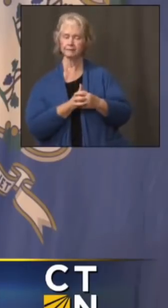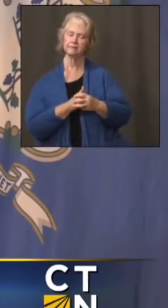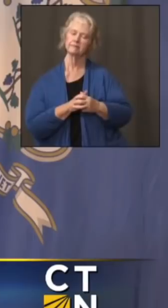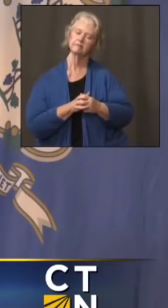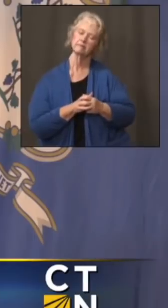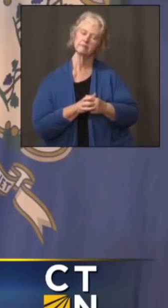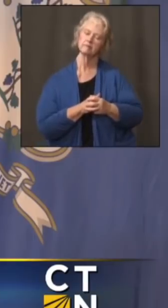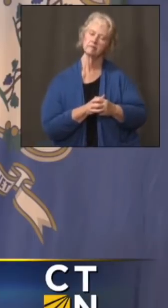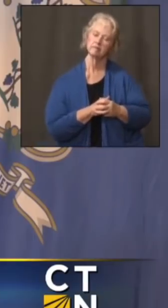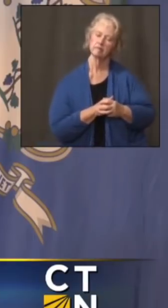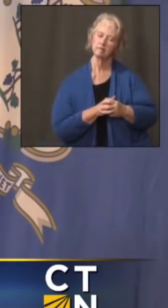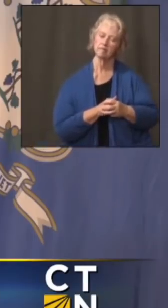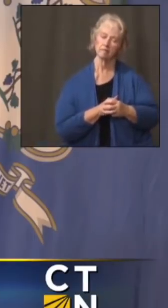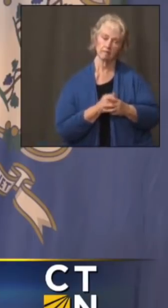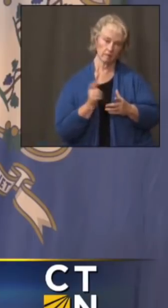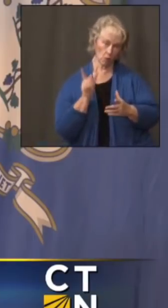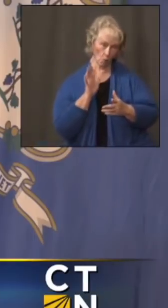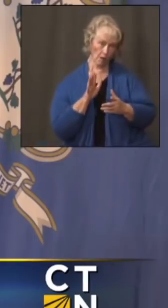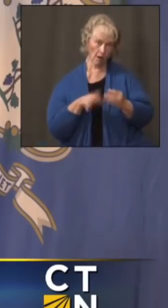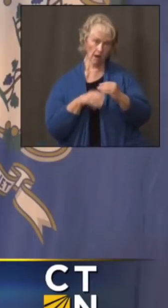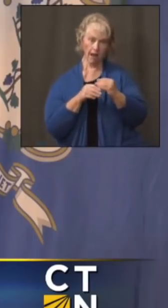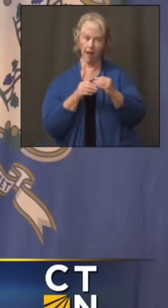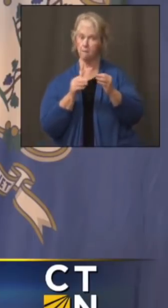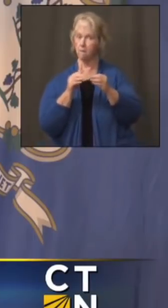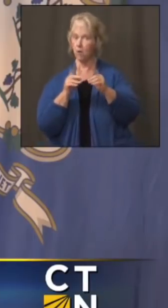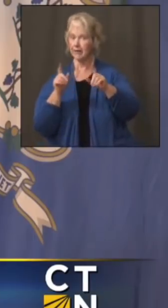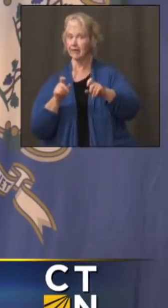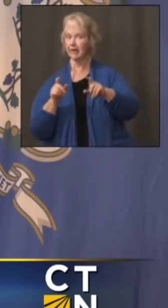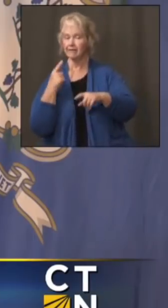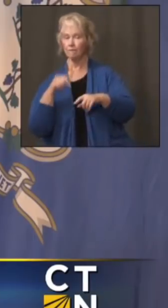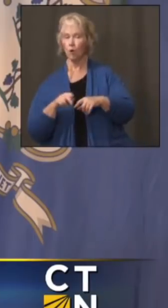Will there be additional testing, say, in New London?